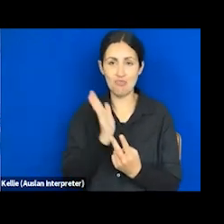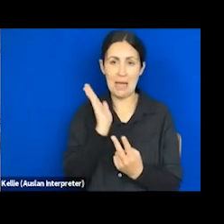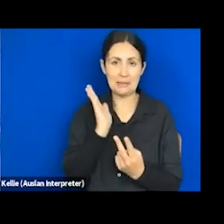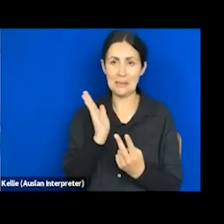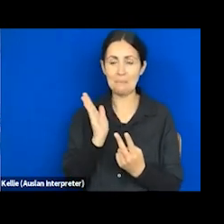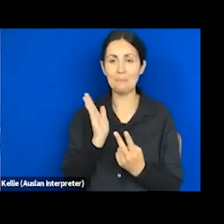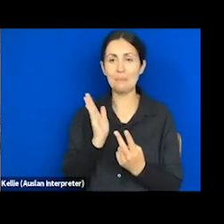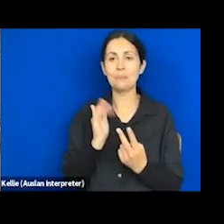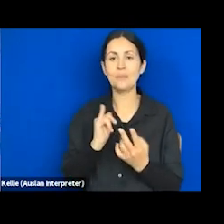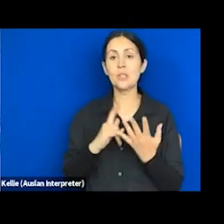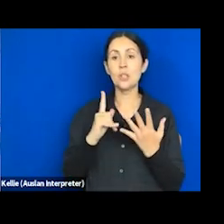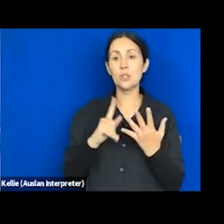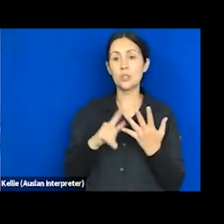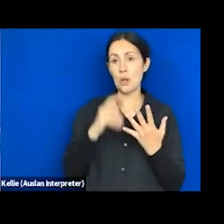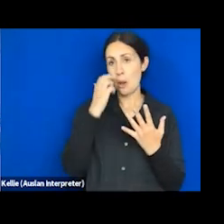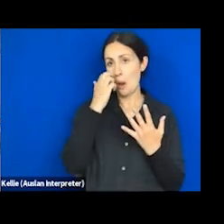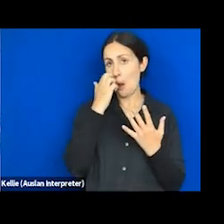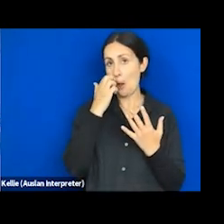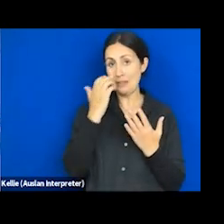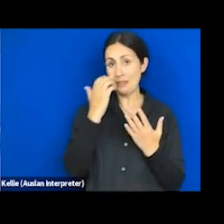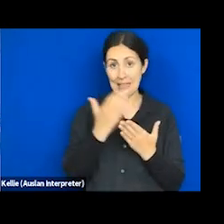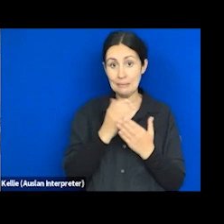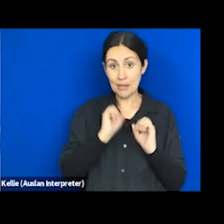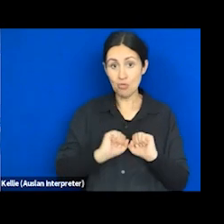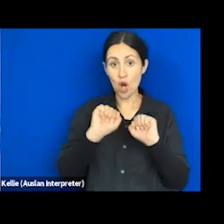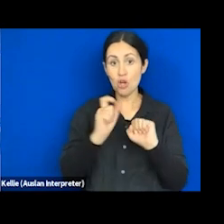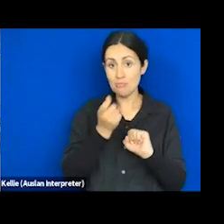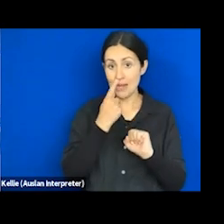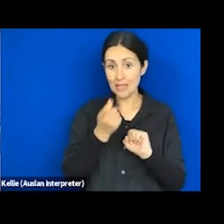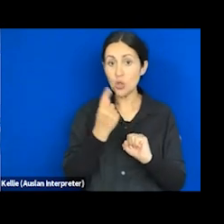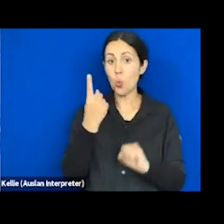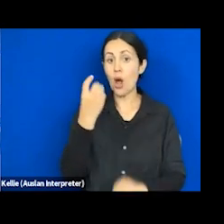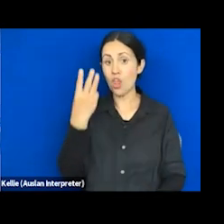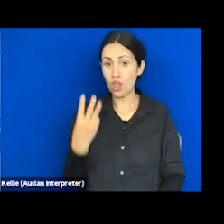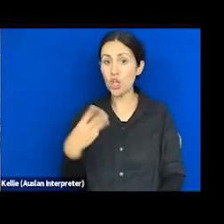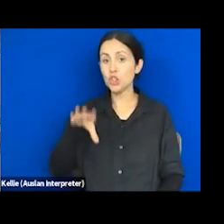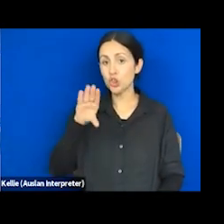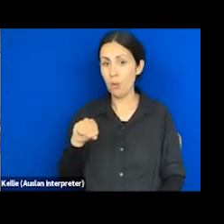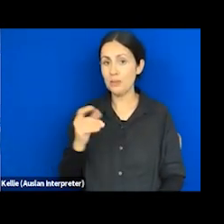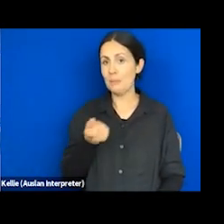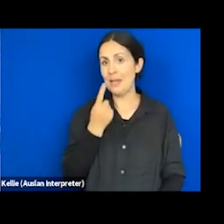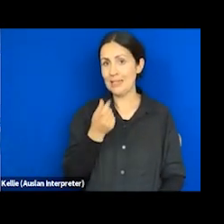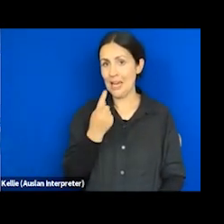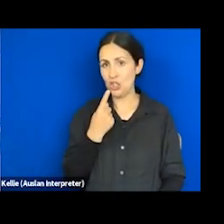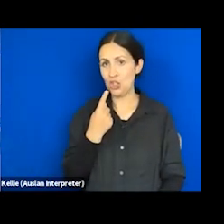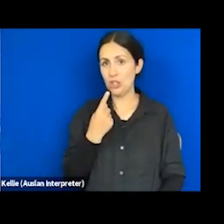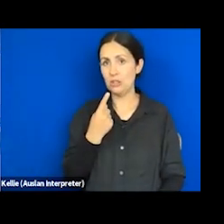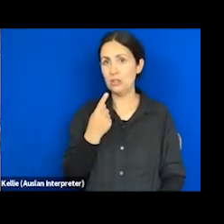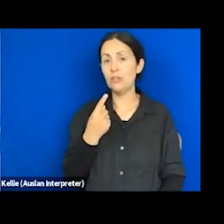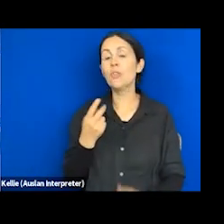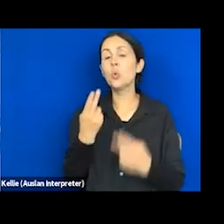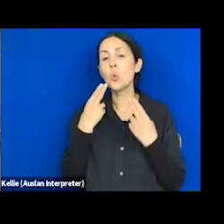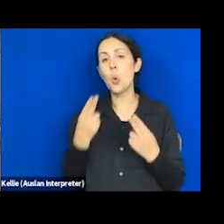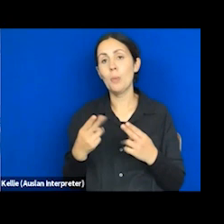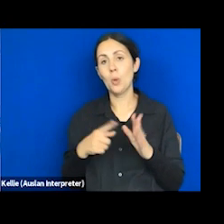sample, didn't discontinue anything, and 1/3 did come off their meds, their conventional antidepressants, to come